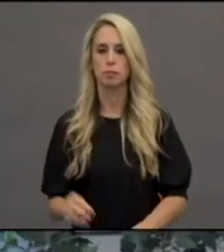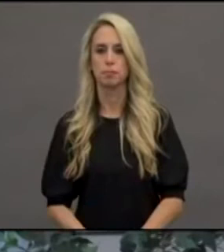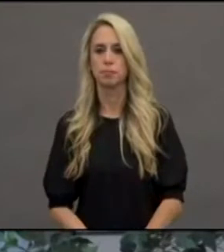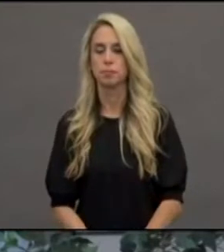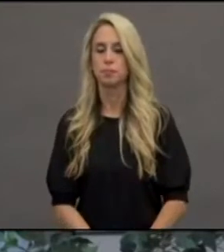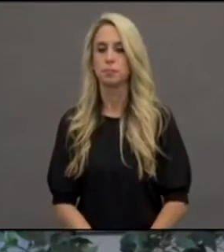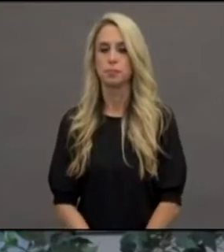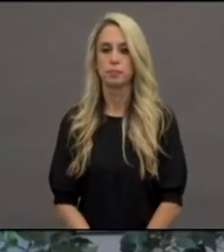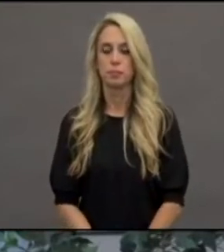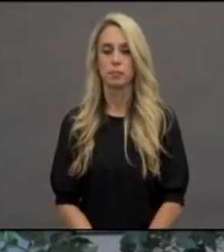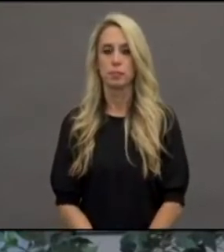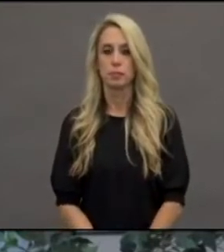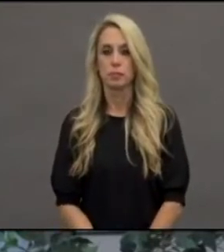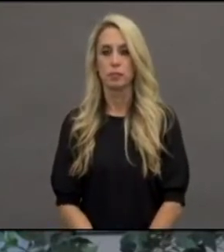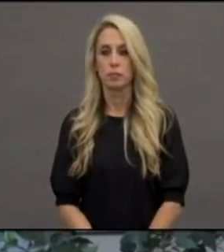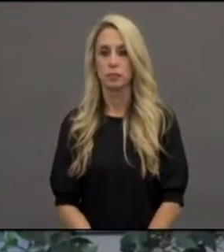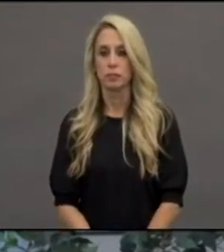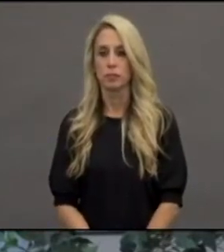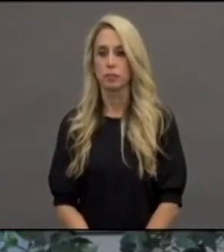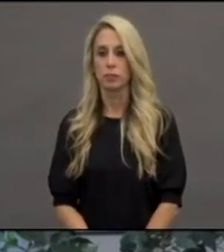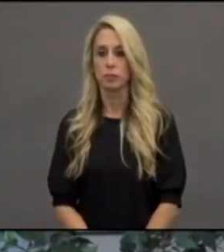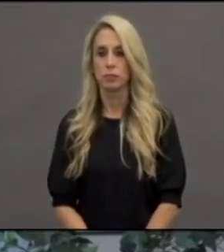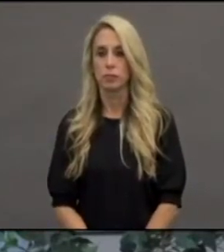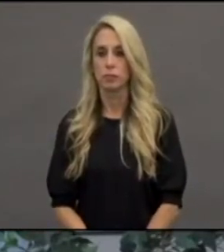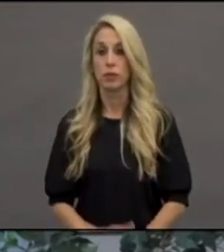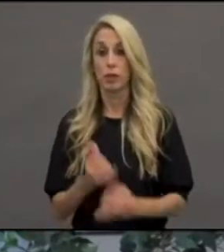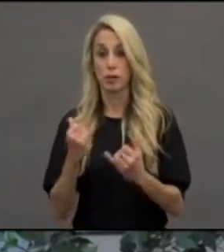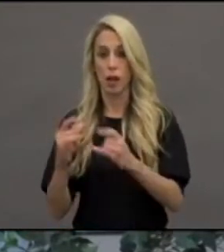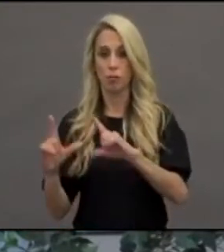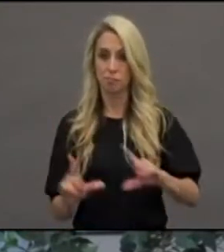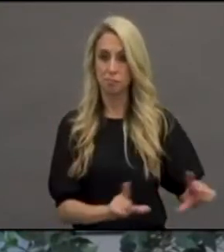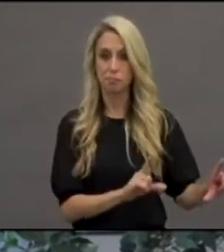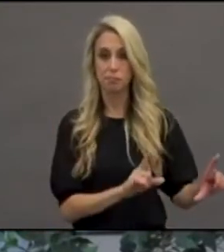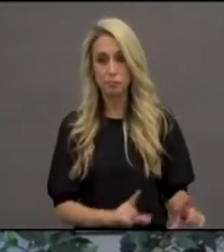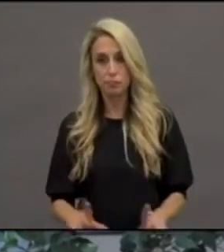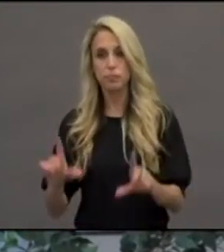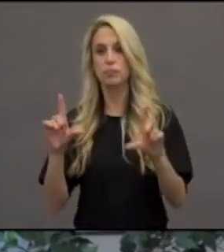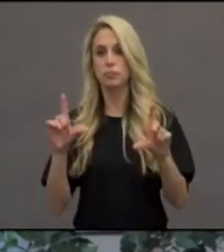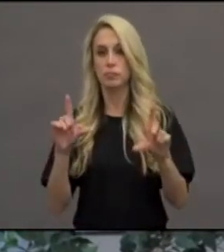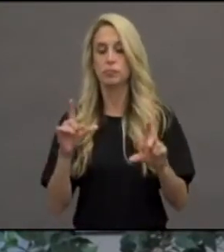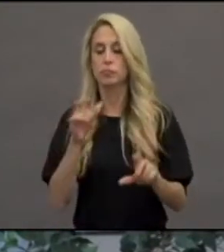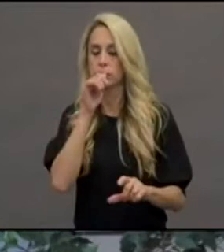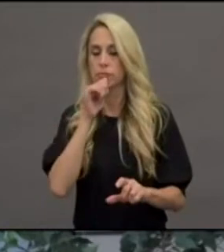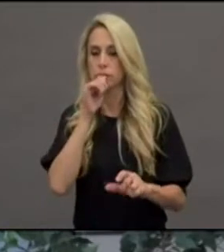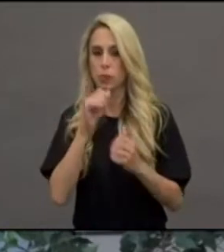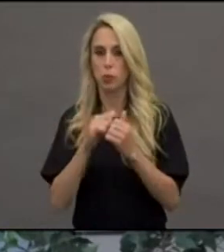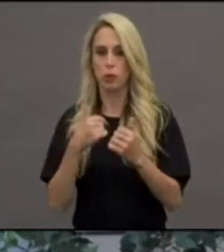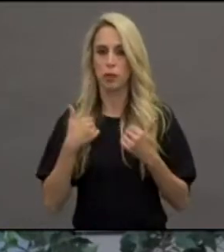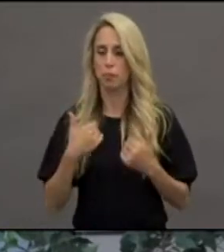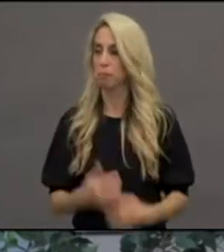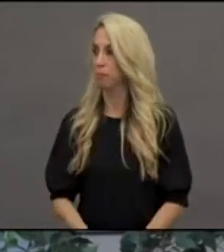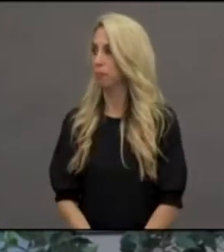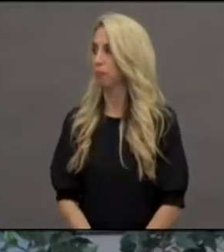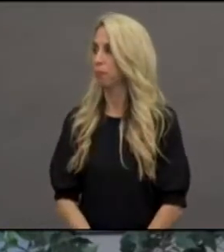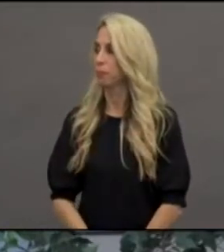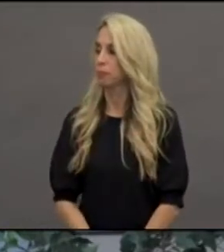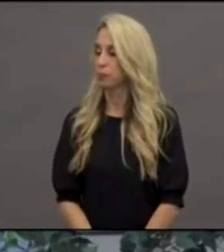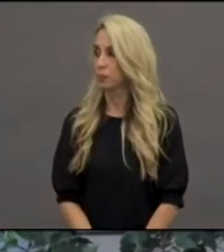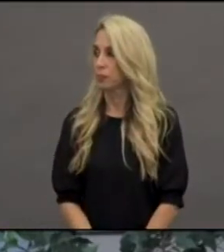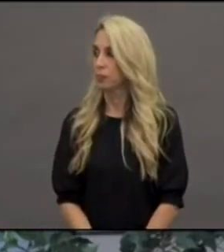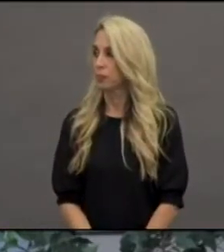I want to go, and bear with me.